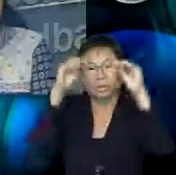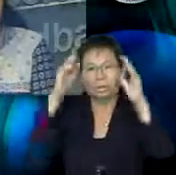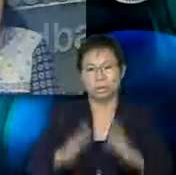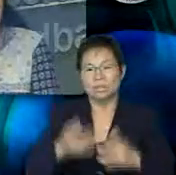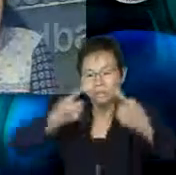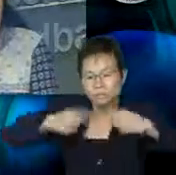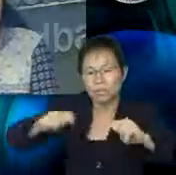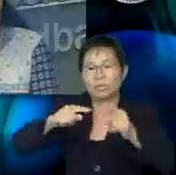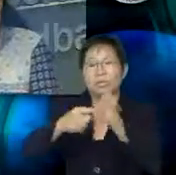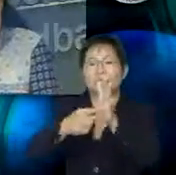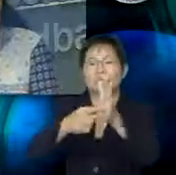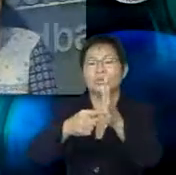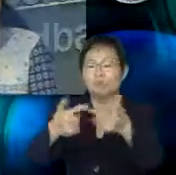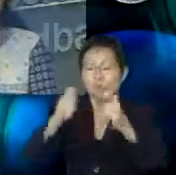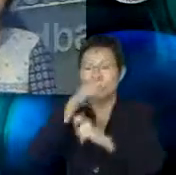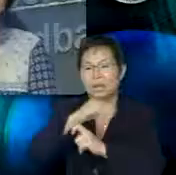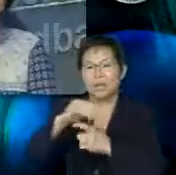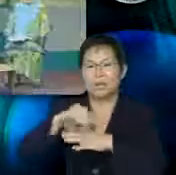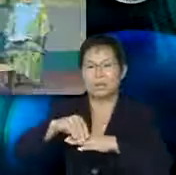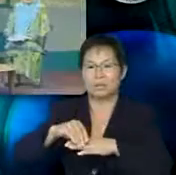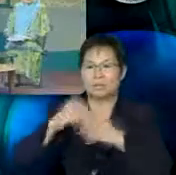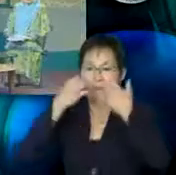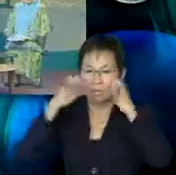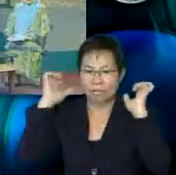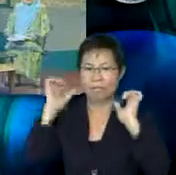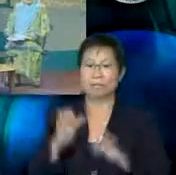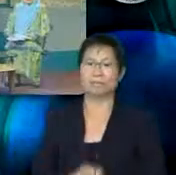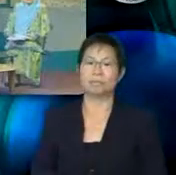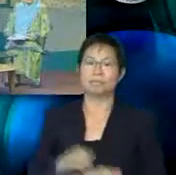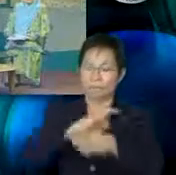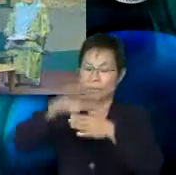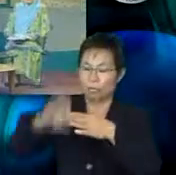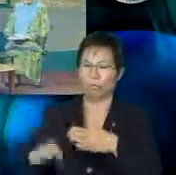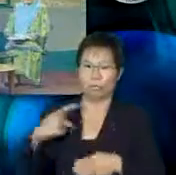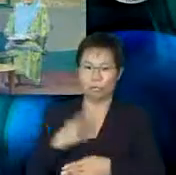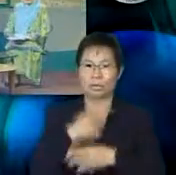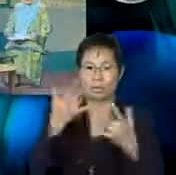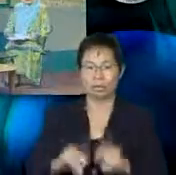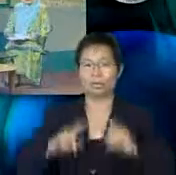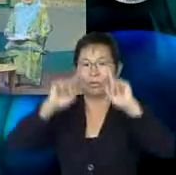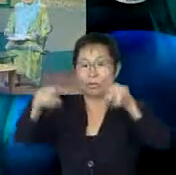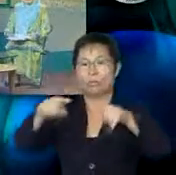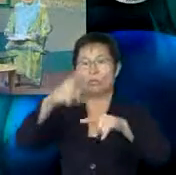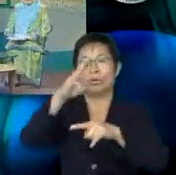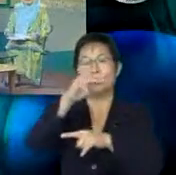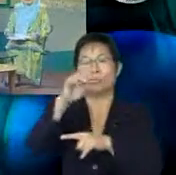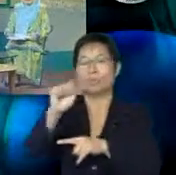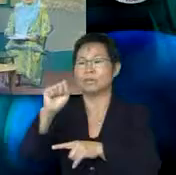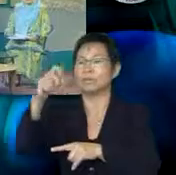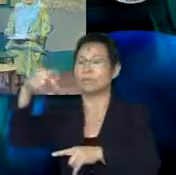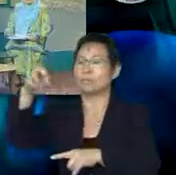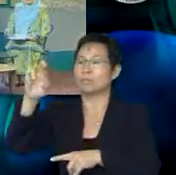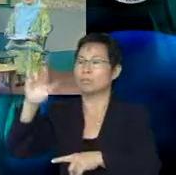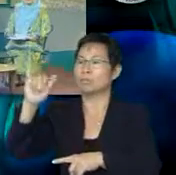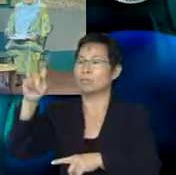the teacher is trying to point out to them quickly and efficiently. Finally, we will now go to Ms. Pritham's class